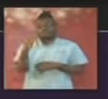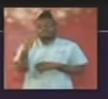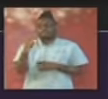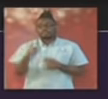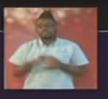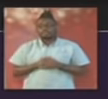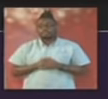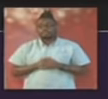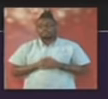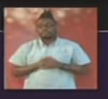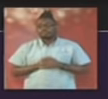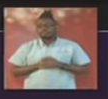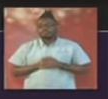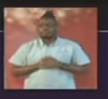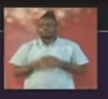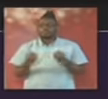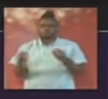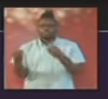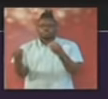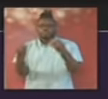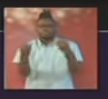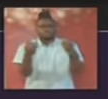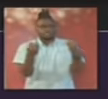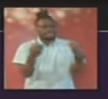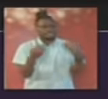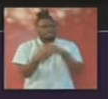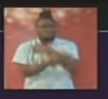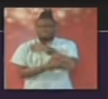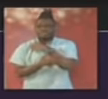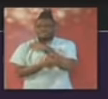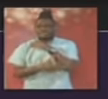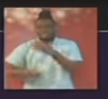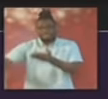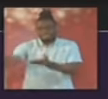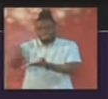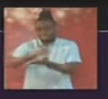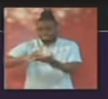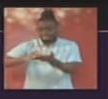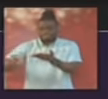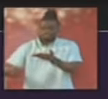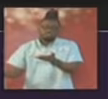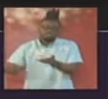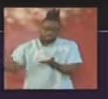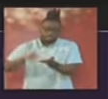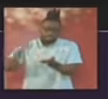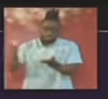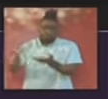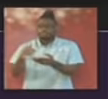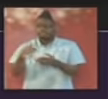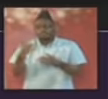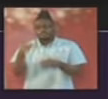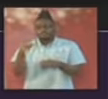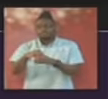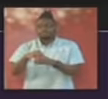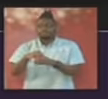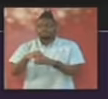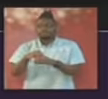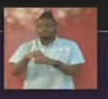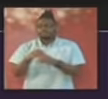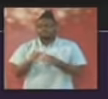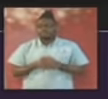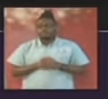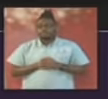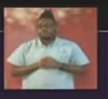situation to be in, where so many countries have signed up to be part of COVAX. It is also to offer a compelling return on investment